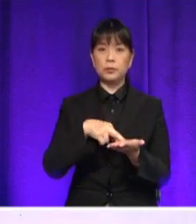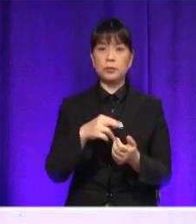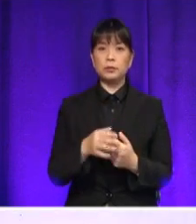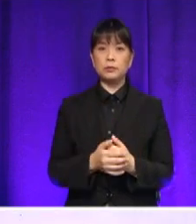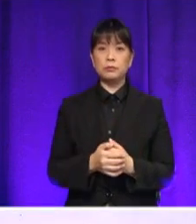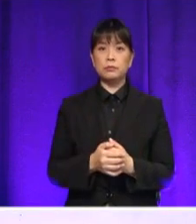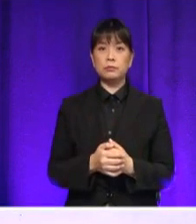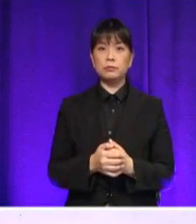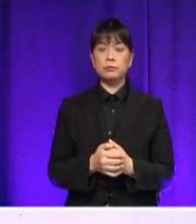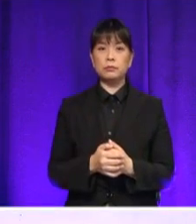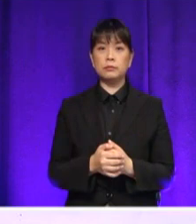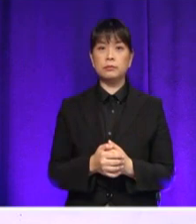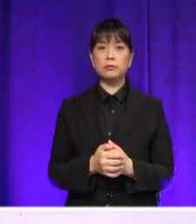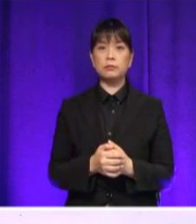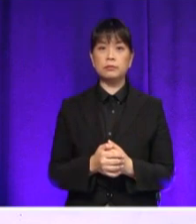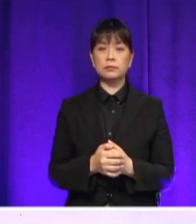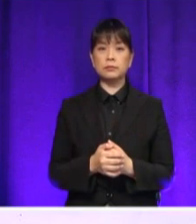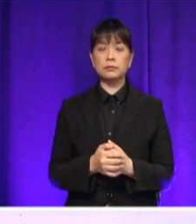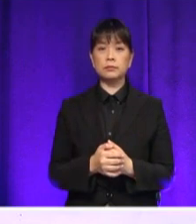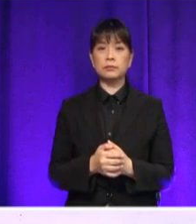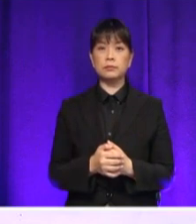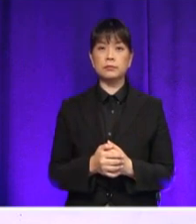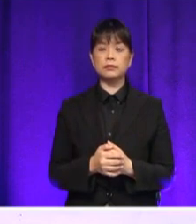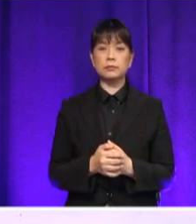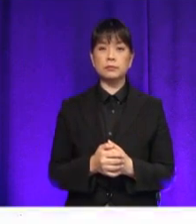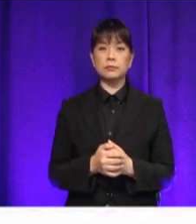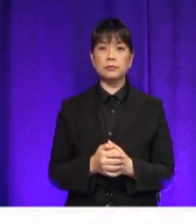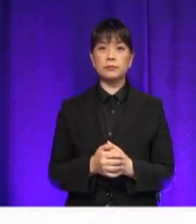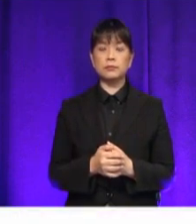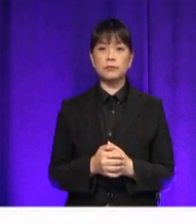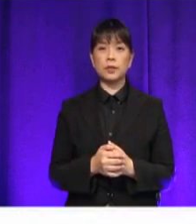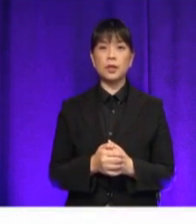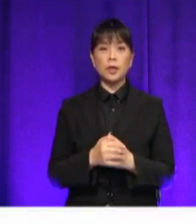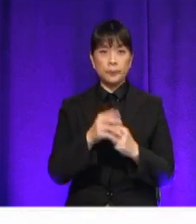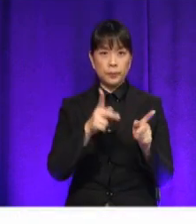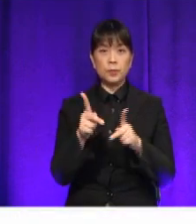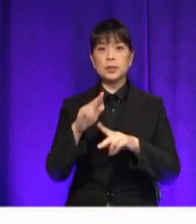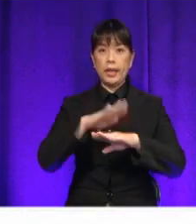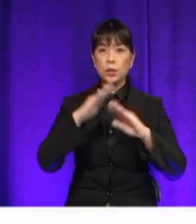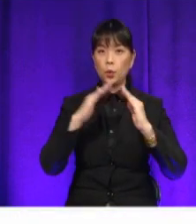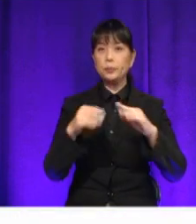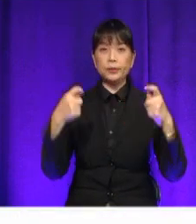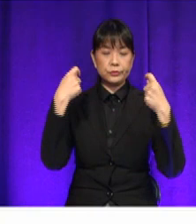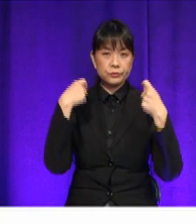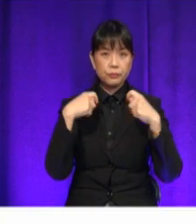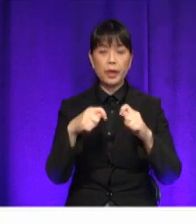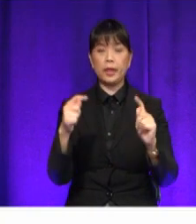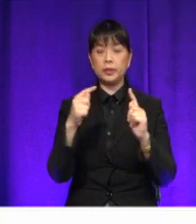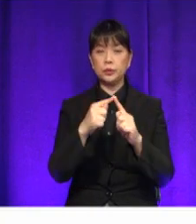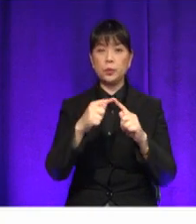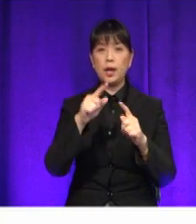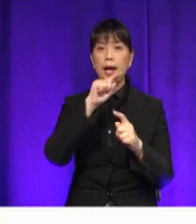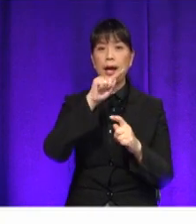Oh, really? Okay, people at home, you can try to answer and choose the emoji that